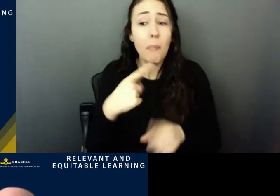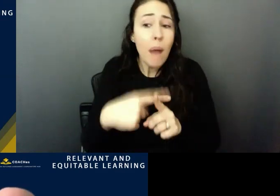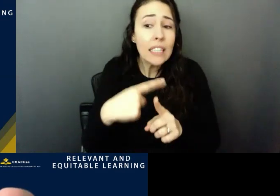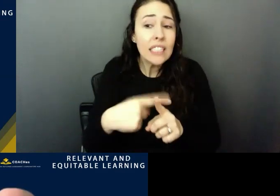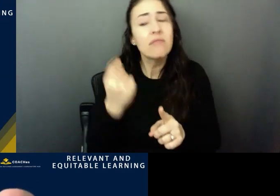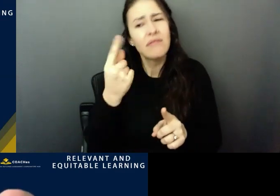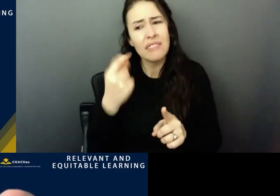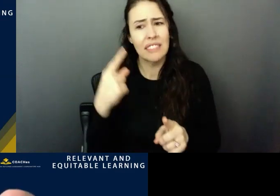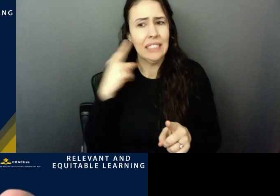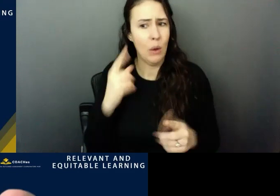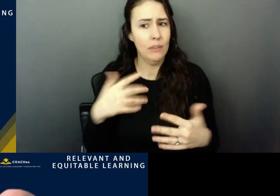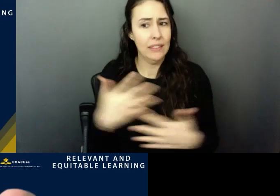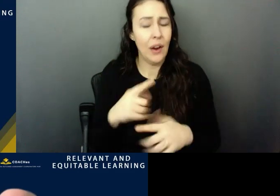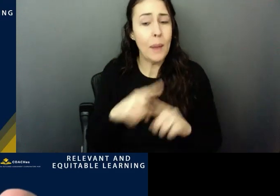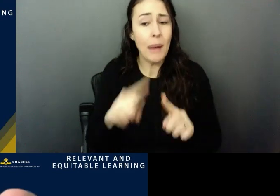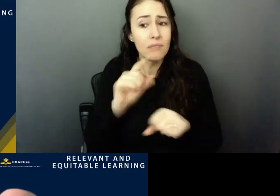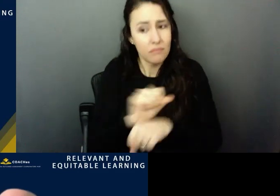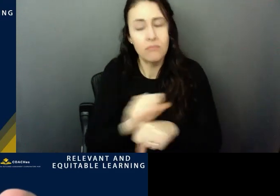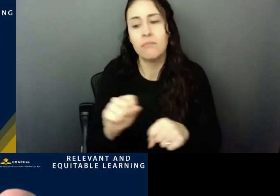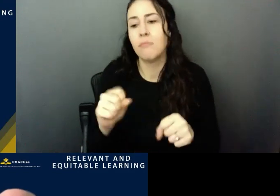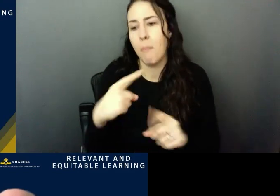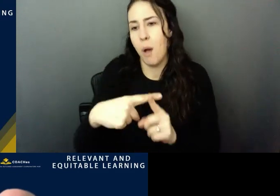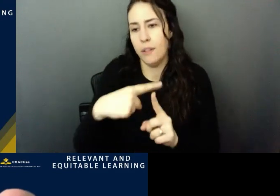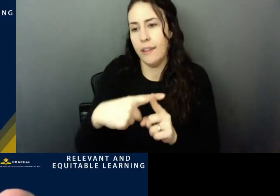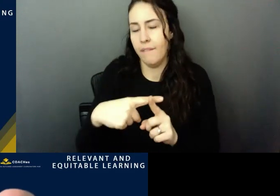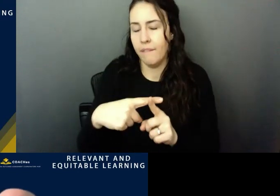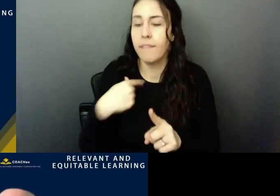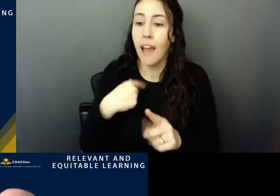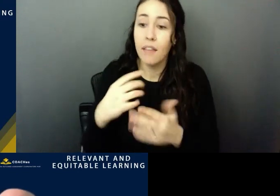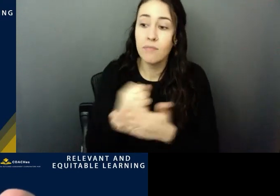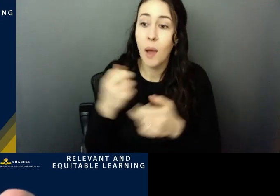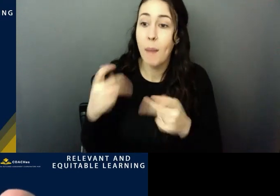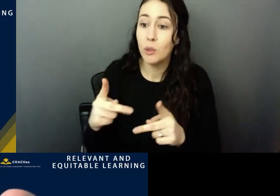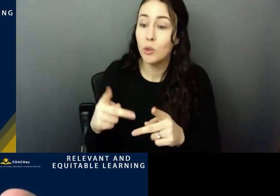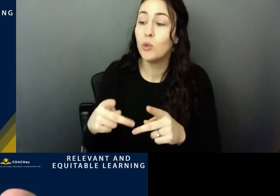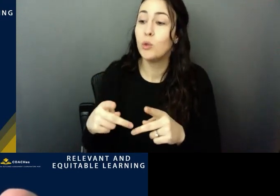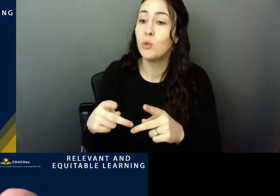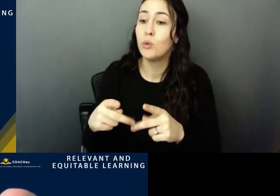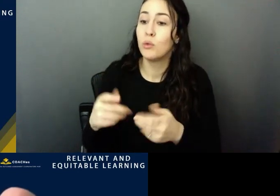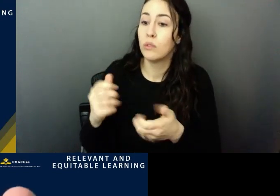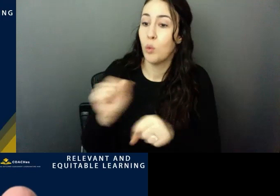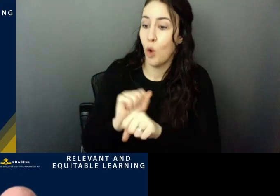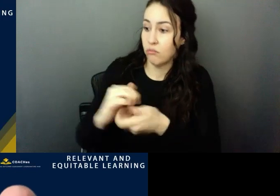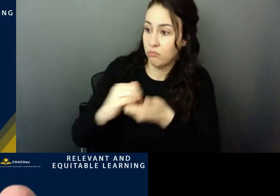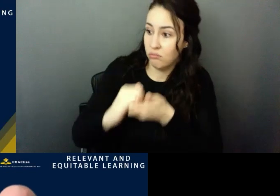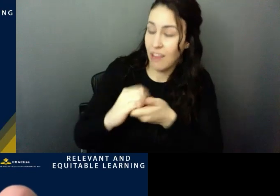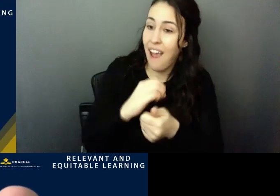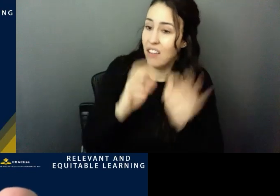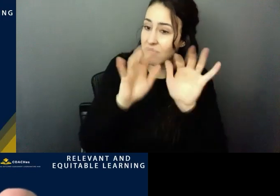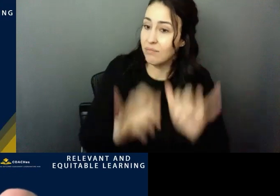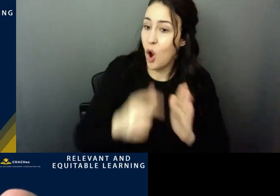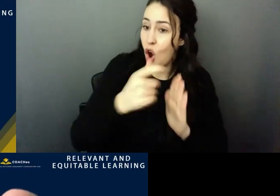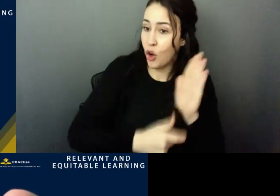it's a positive thing. I had the opportunity to work with others and put together this article about that, about what could that look like with